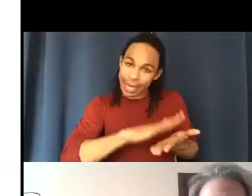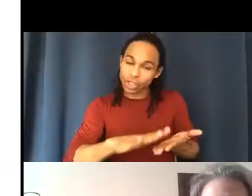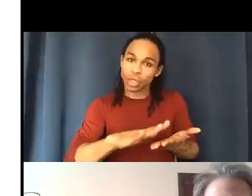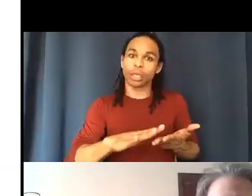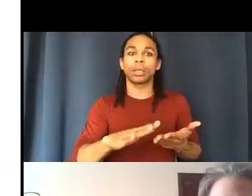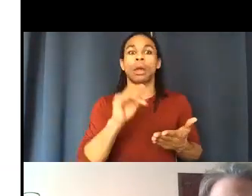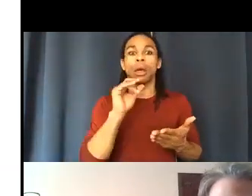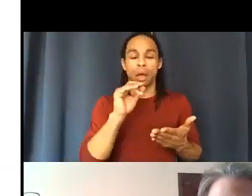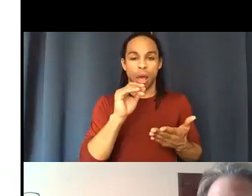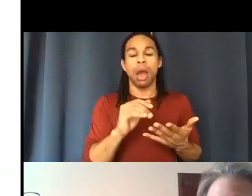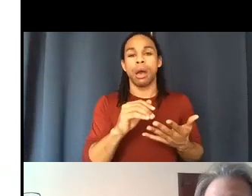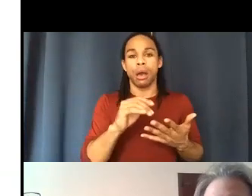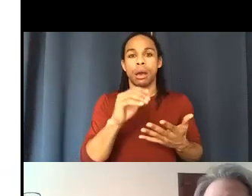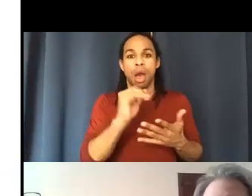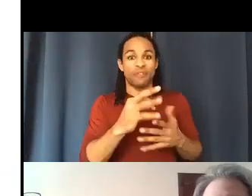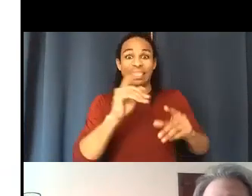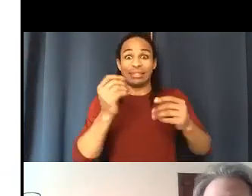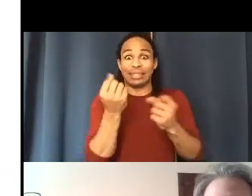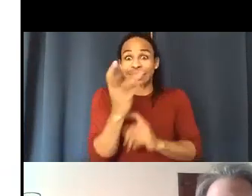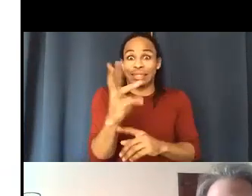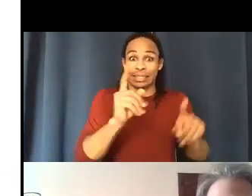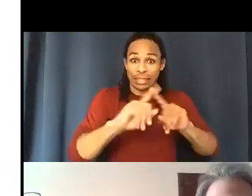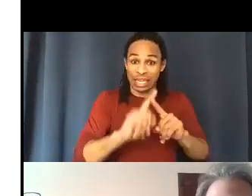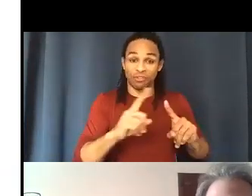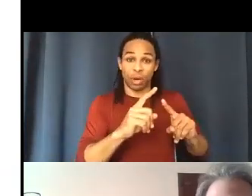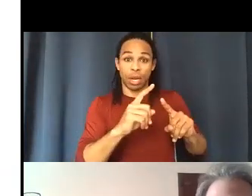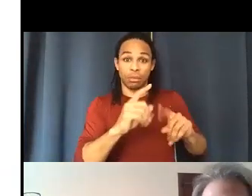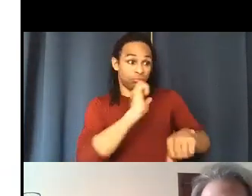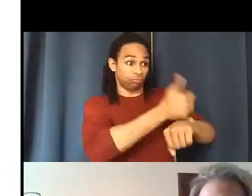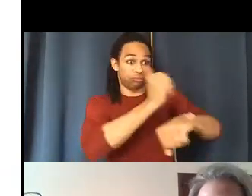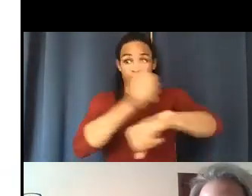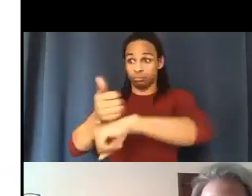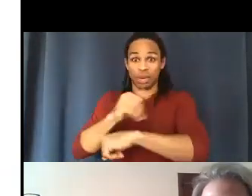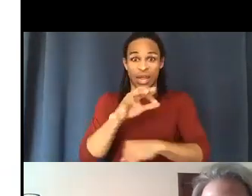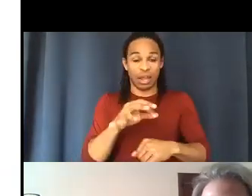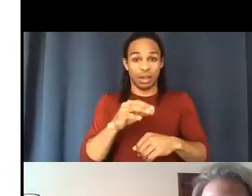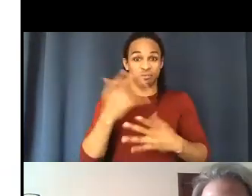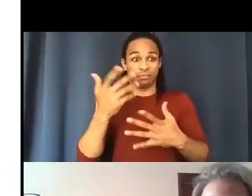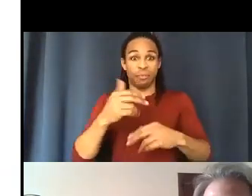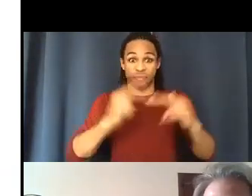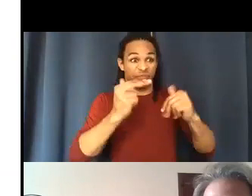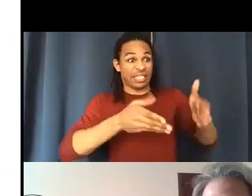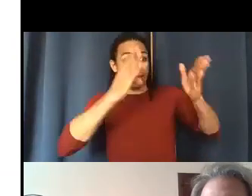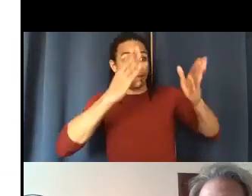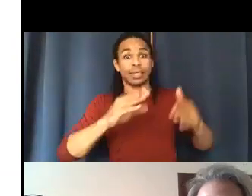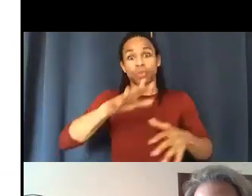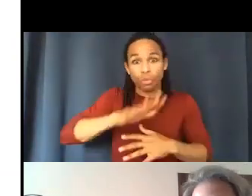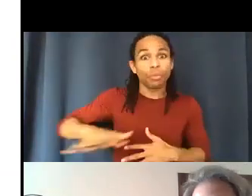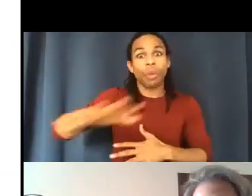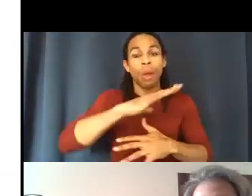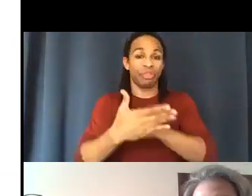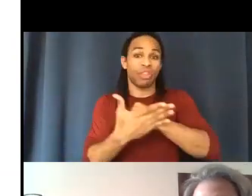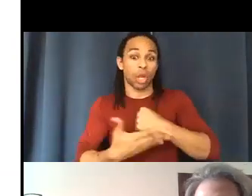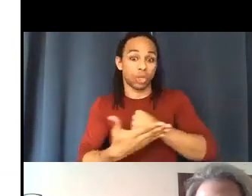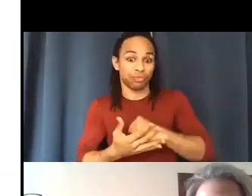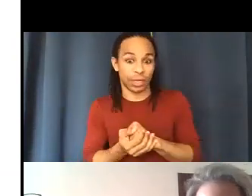Ebola facilities around the country. Sierra Leone has been prepared than many countries in the world for coronavirus because